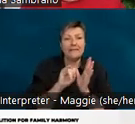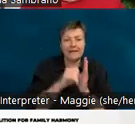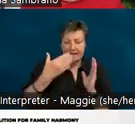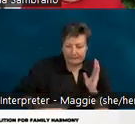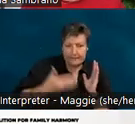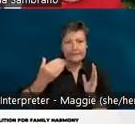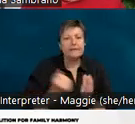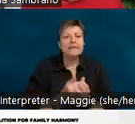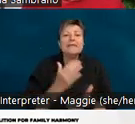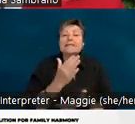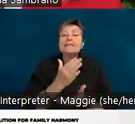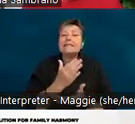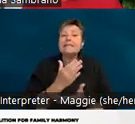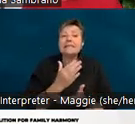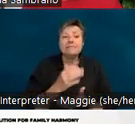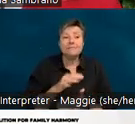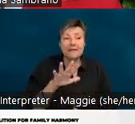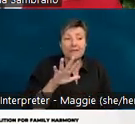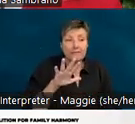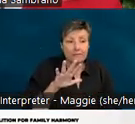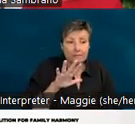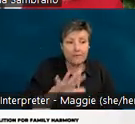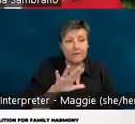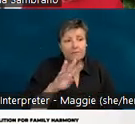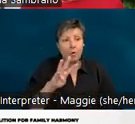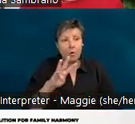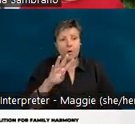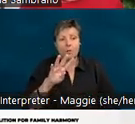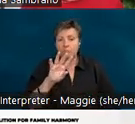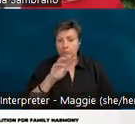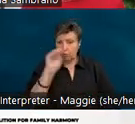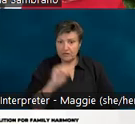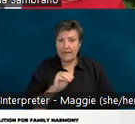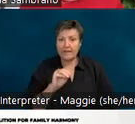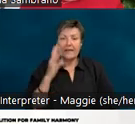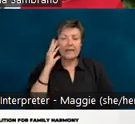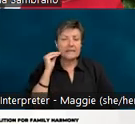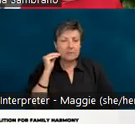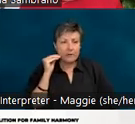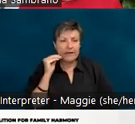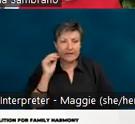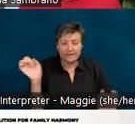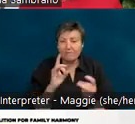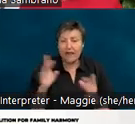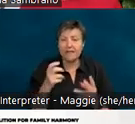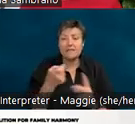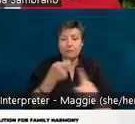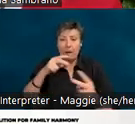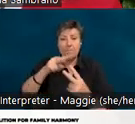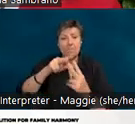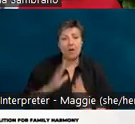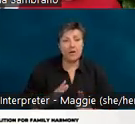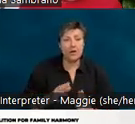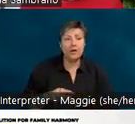of intimate partner violence, and 47 reported having experienced sexual assault or sexual abuse. And